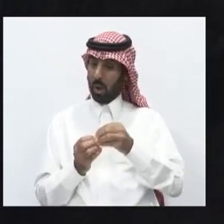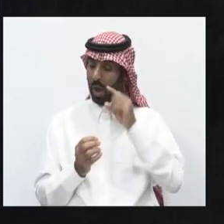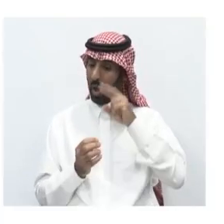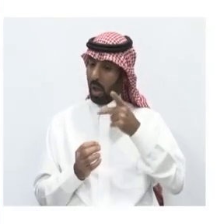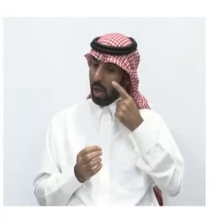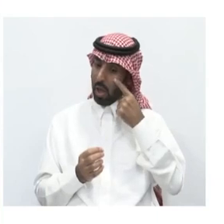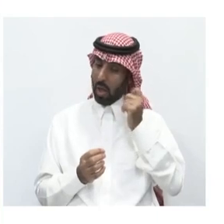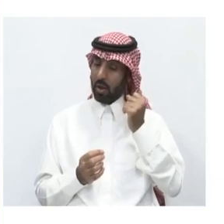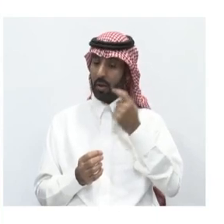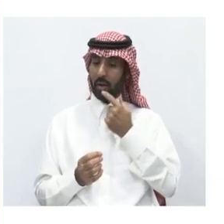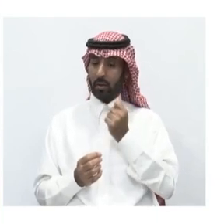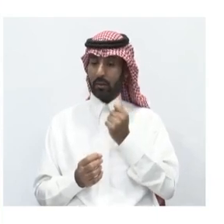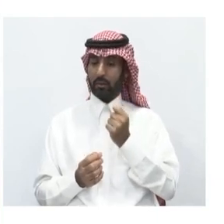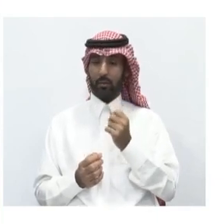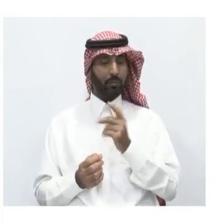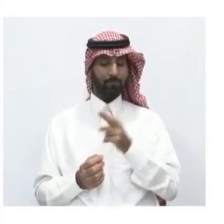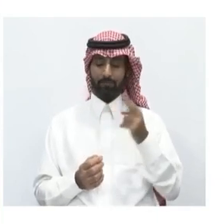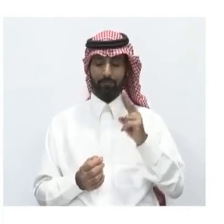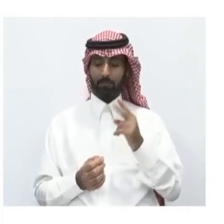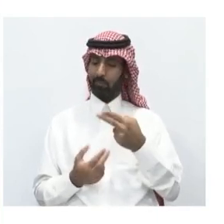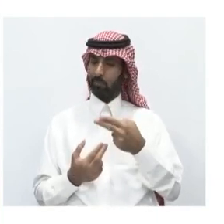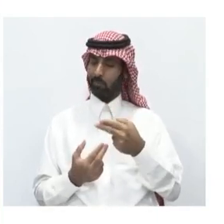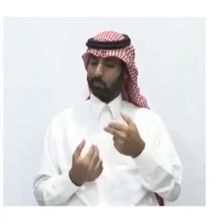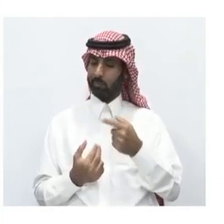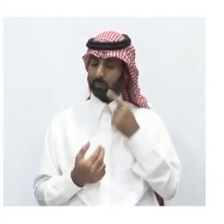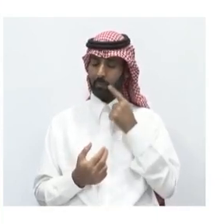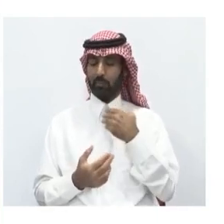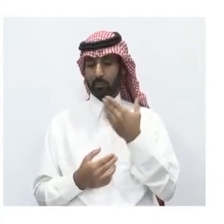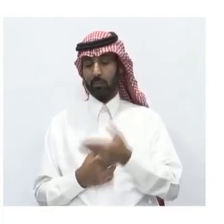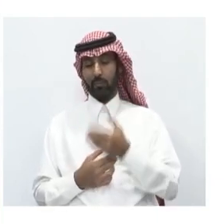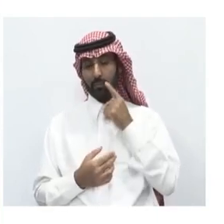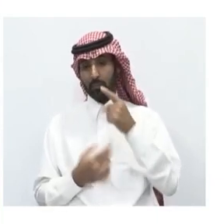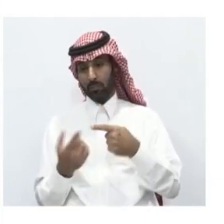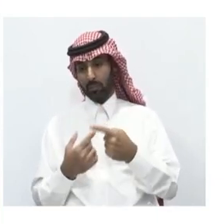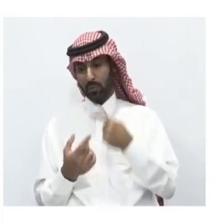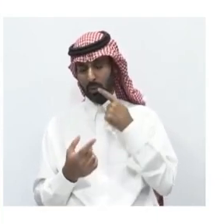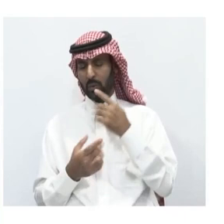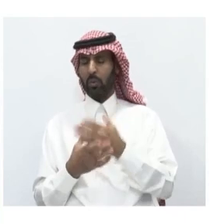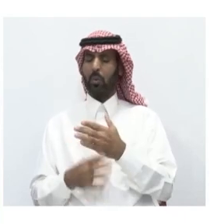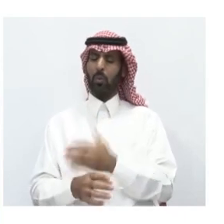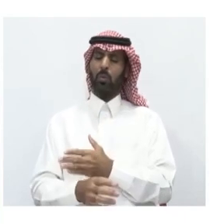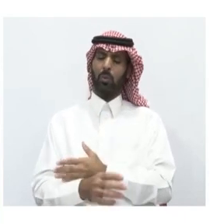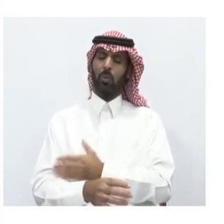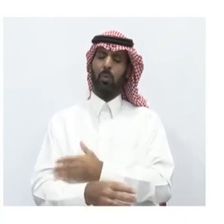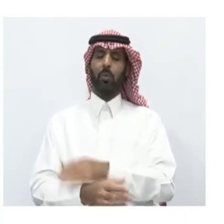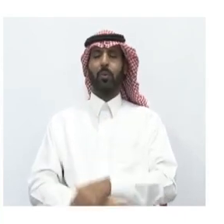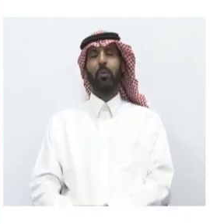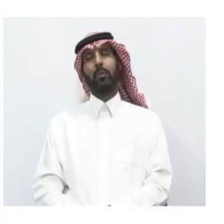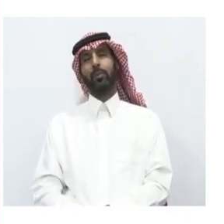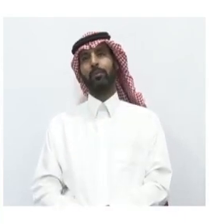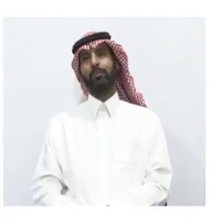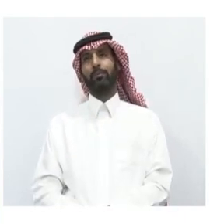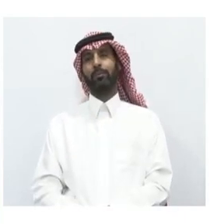red-eye? Let's check the answer here. Because overnight travelers are usually very tired and have red